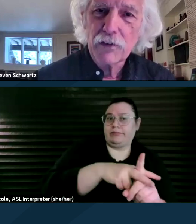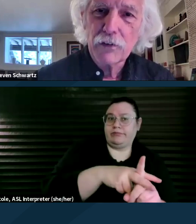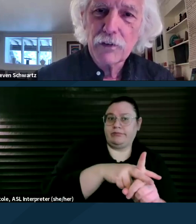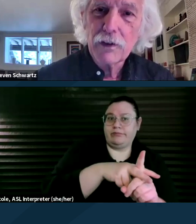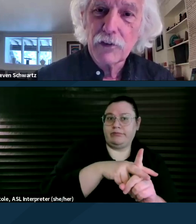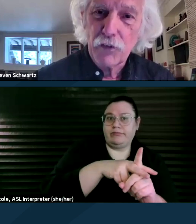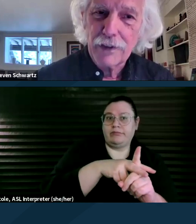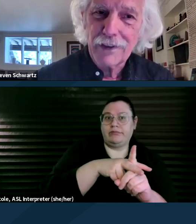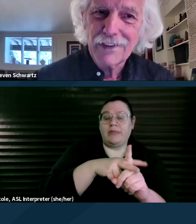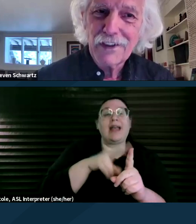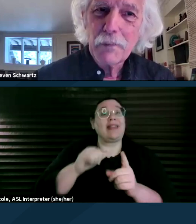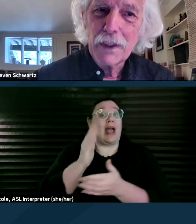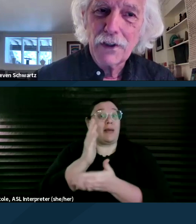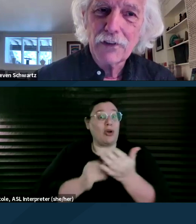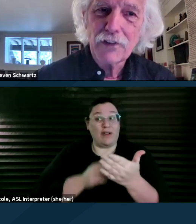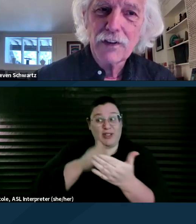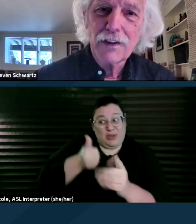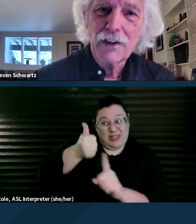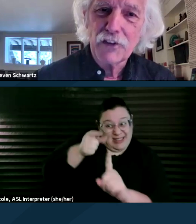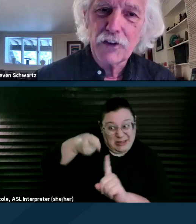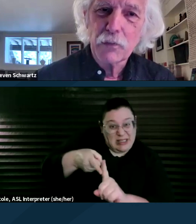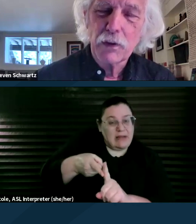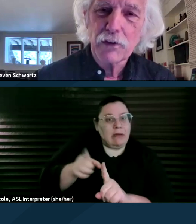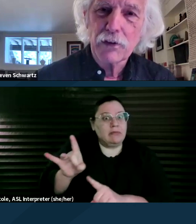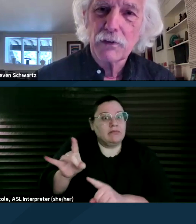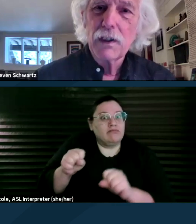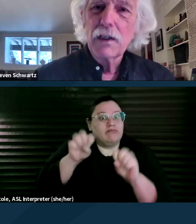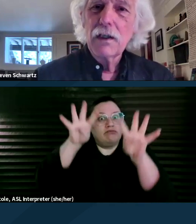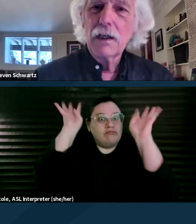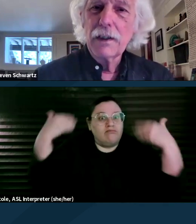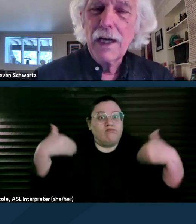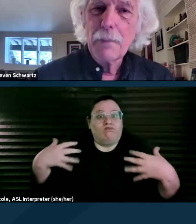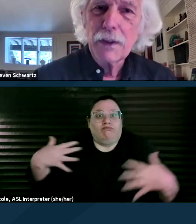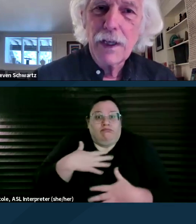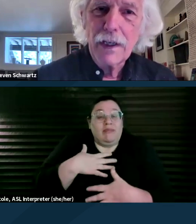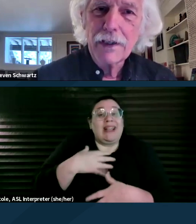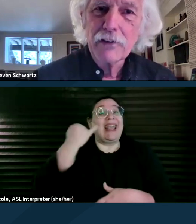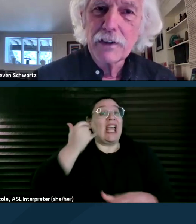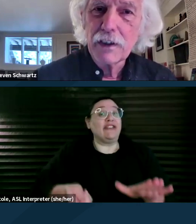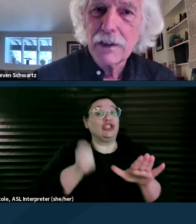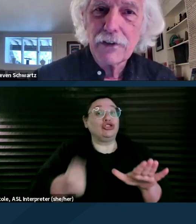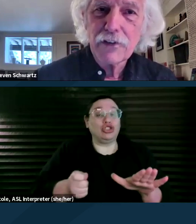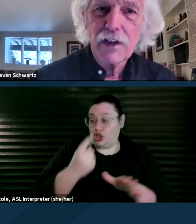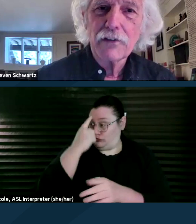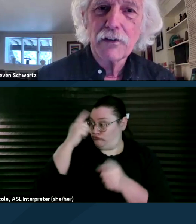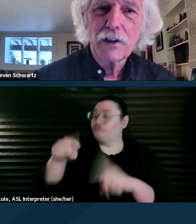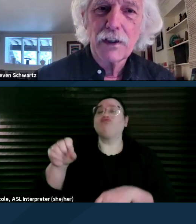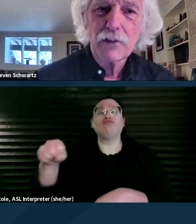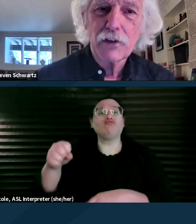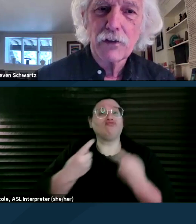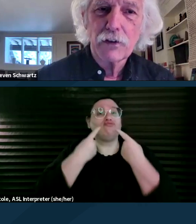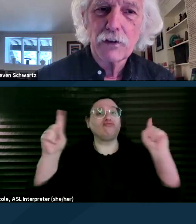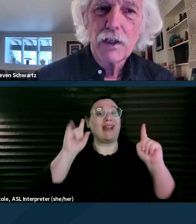of the lawsuit is frightening because if the judge were to adopt it and actually declare the